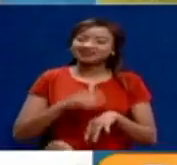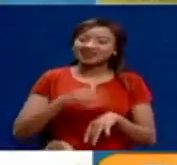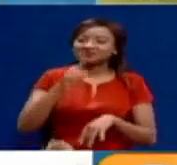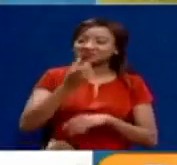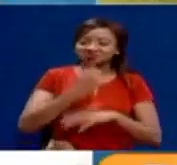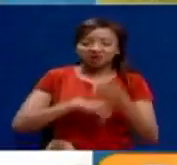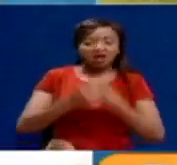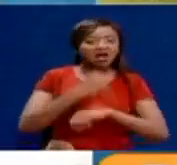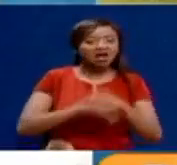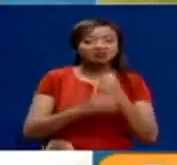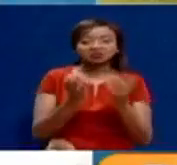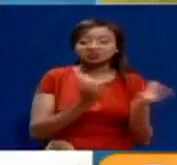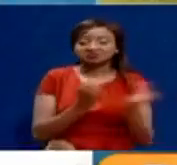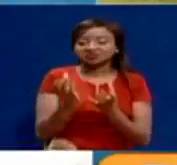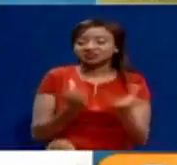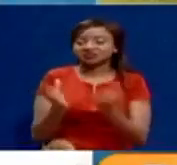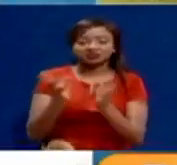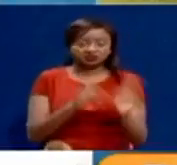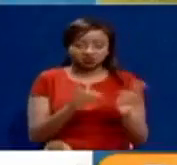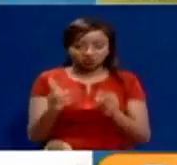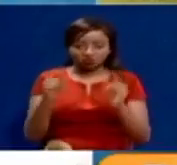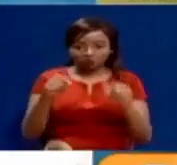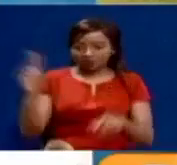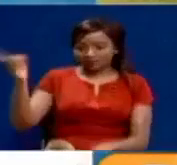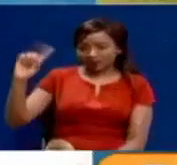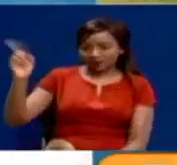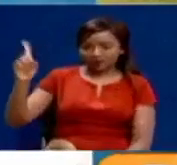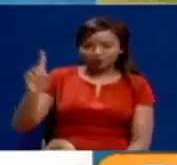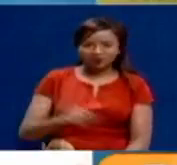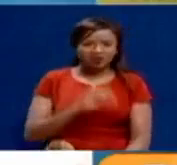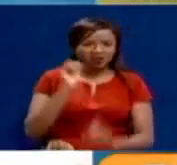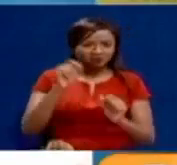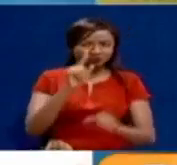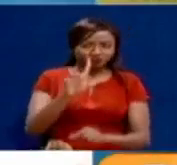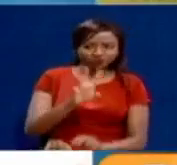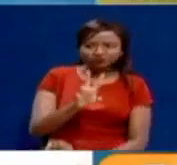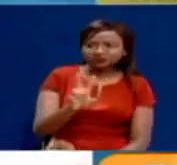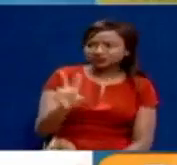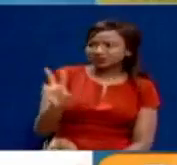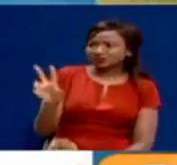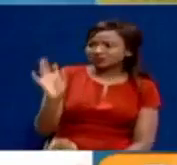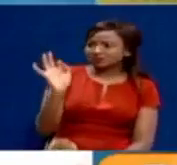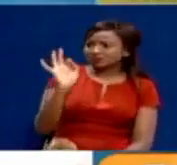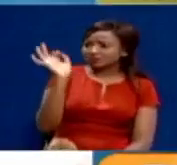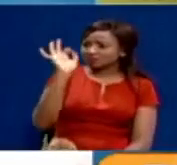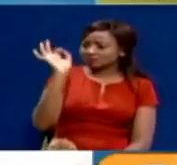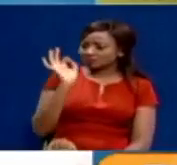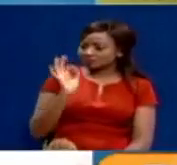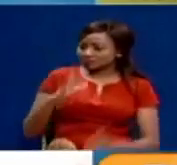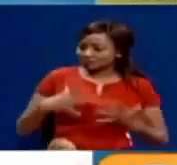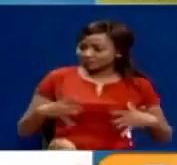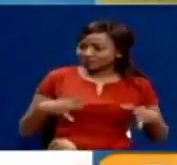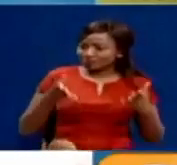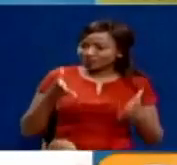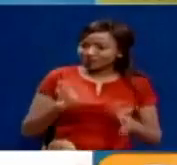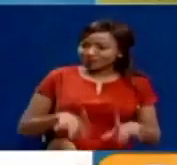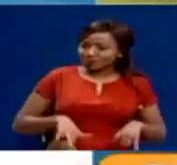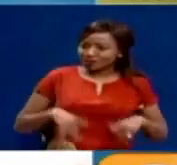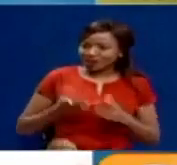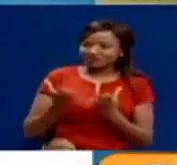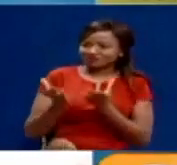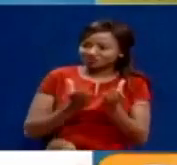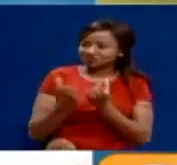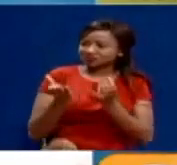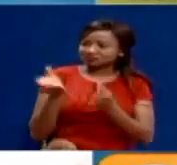business within the city of Nairobi, you get the feeling that things are coming back to normal.